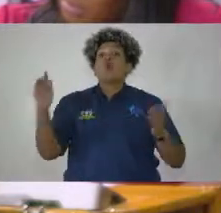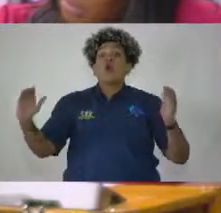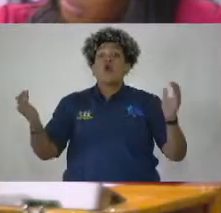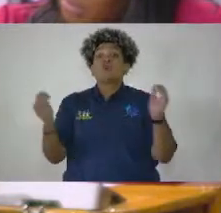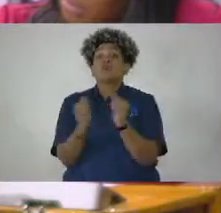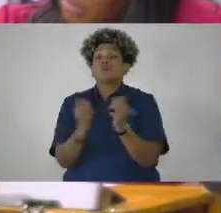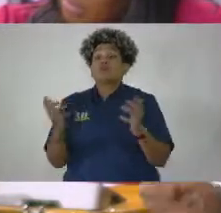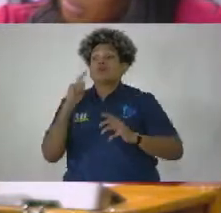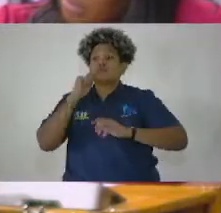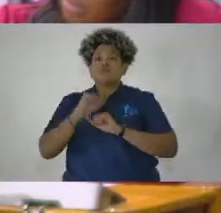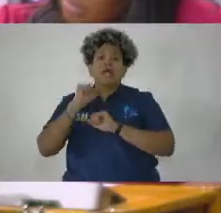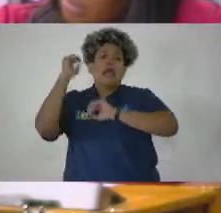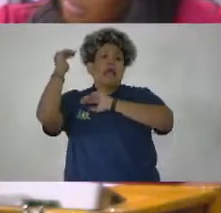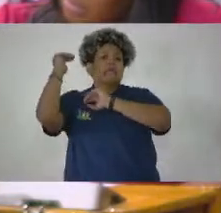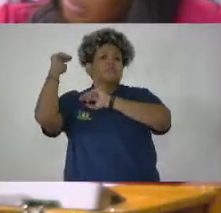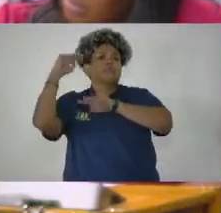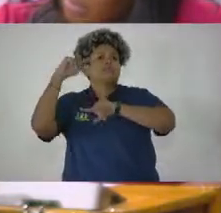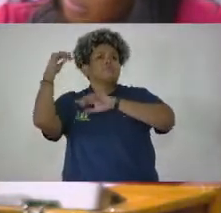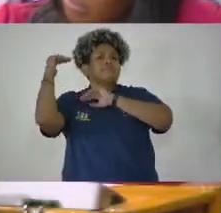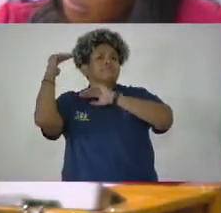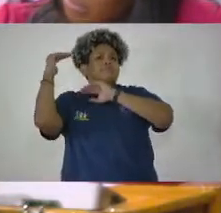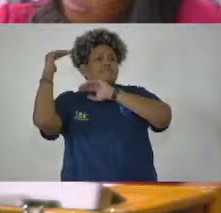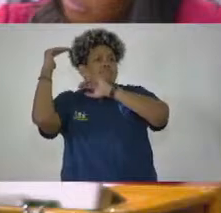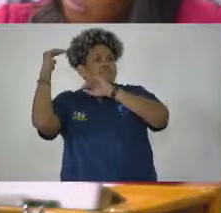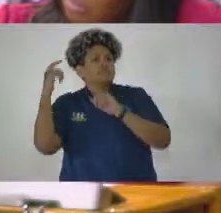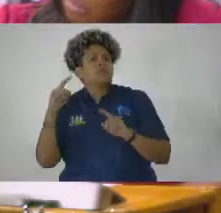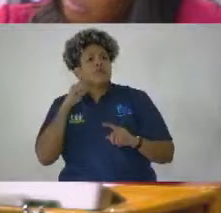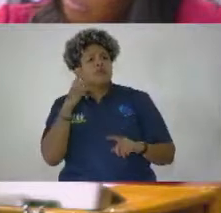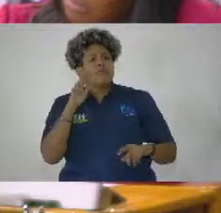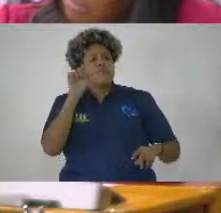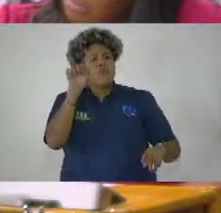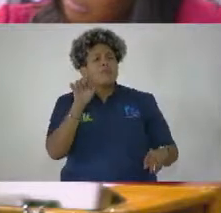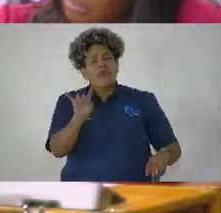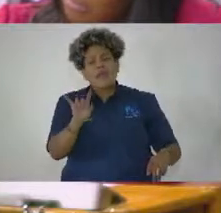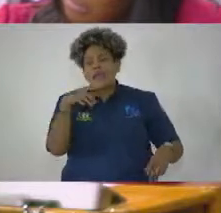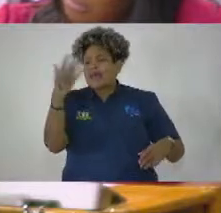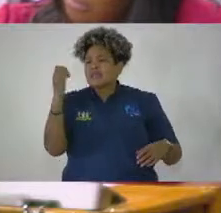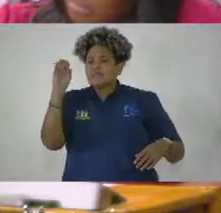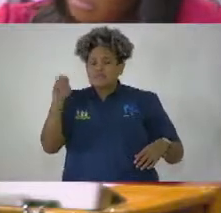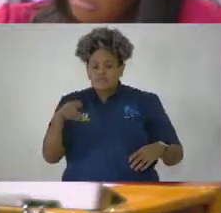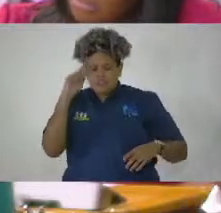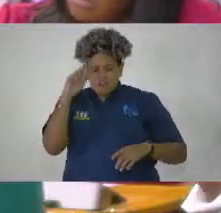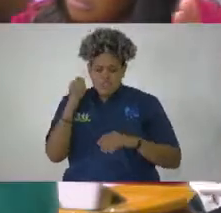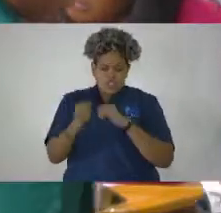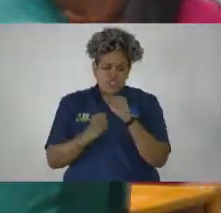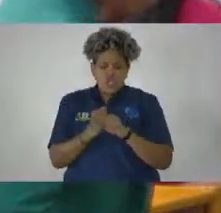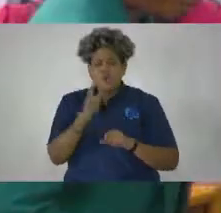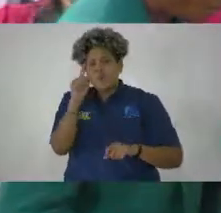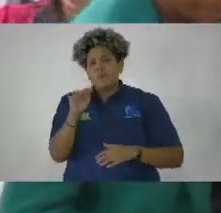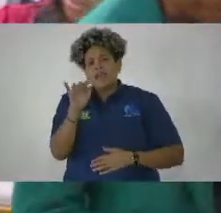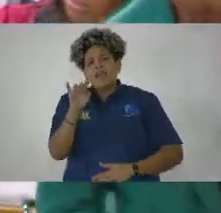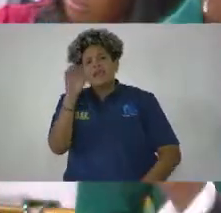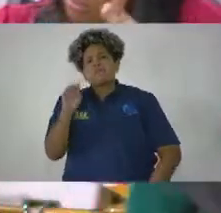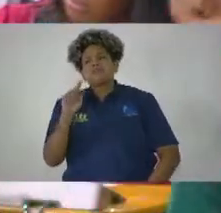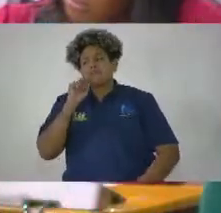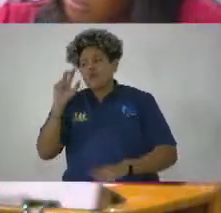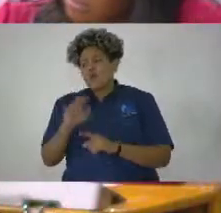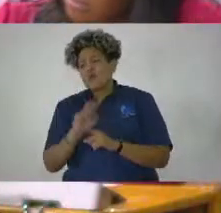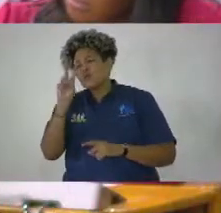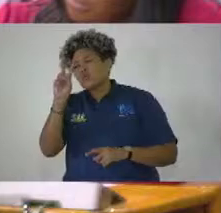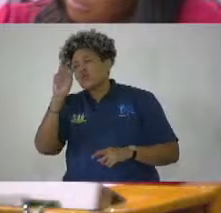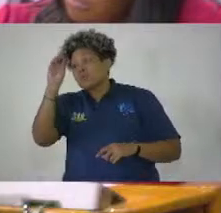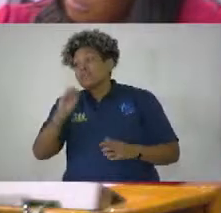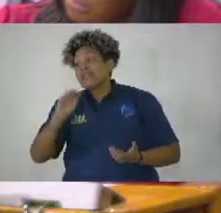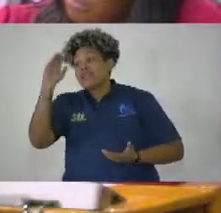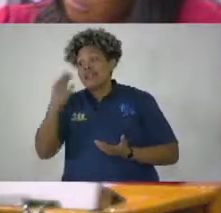what the expectation would have been. Average of 1.8% for the year, so let's say 1.8% for the quarter, so a 2%